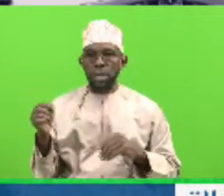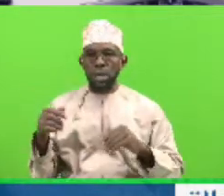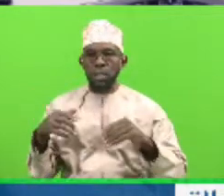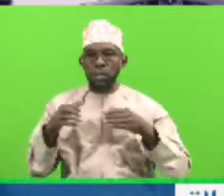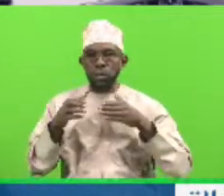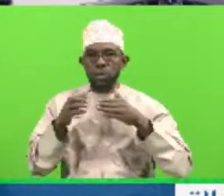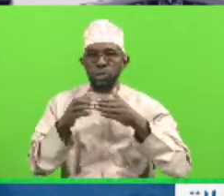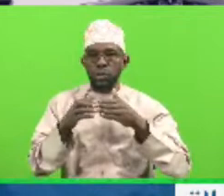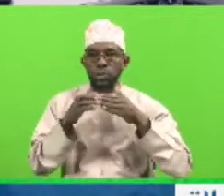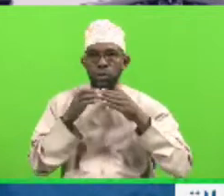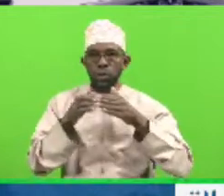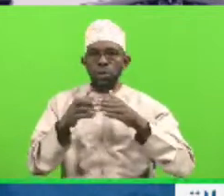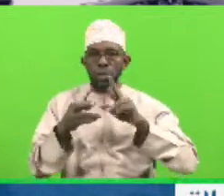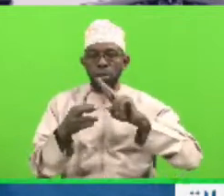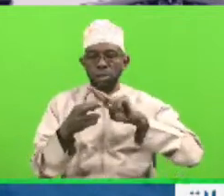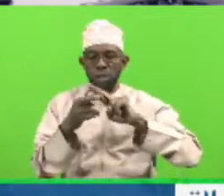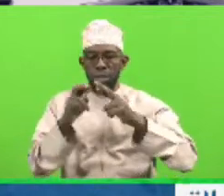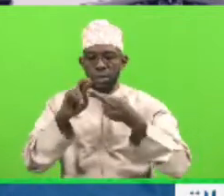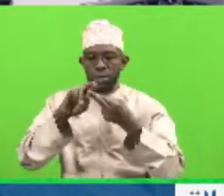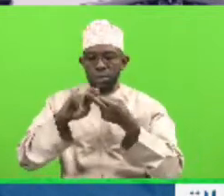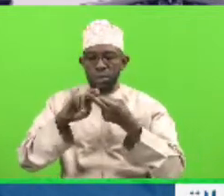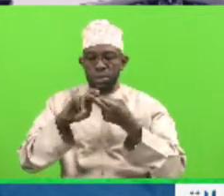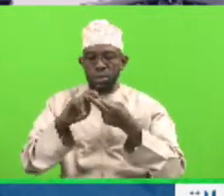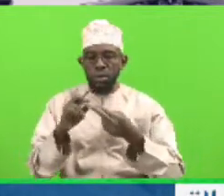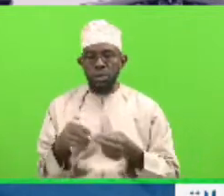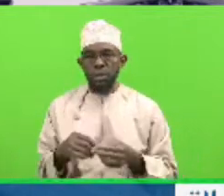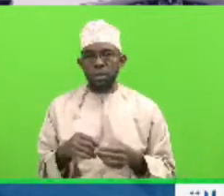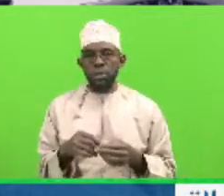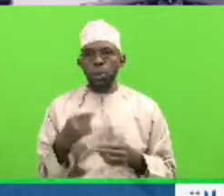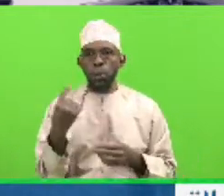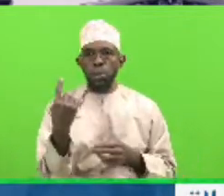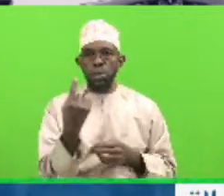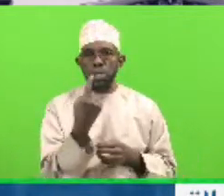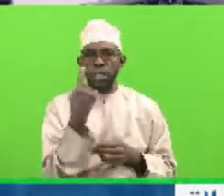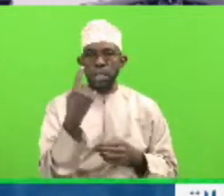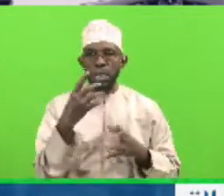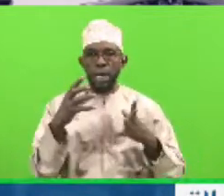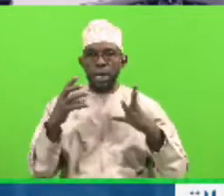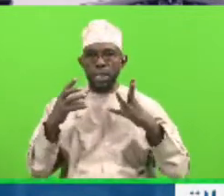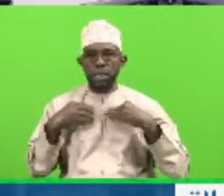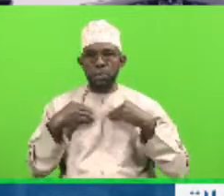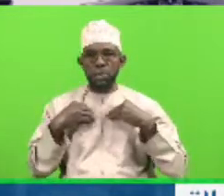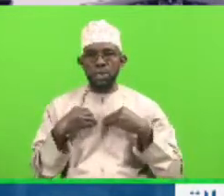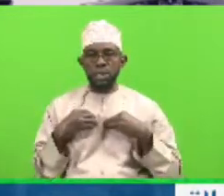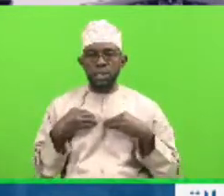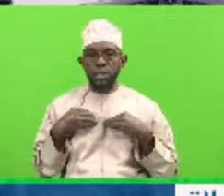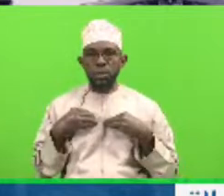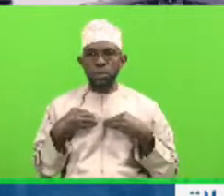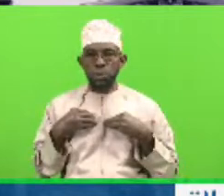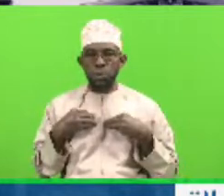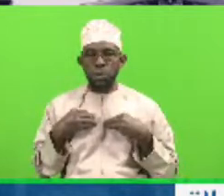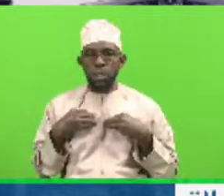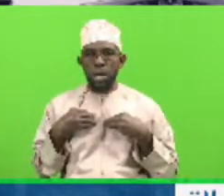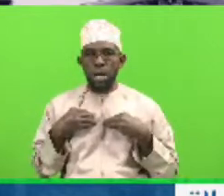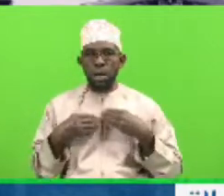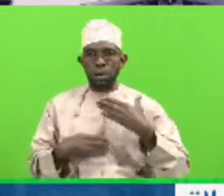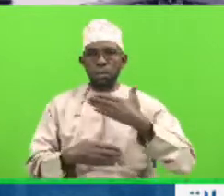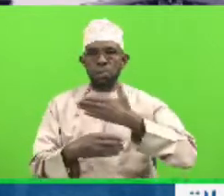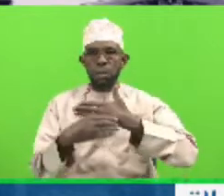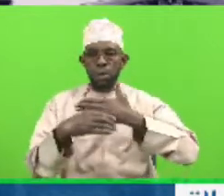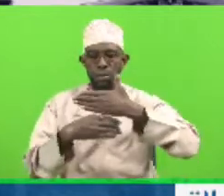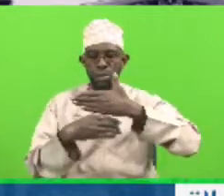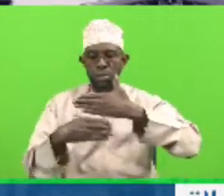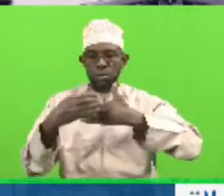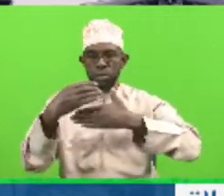sexual relations are only permitted within the boundaries of